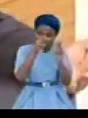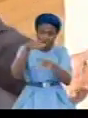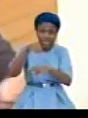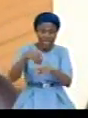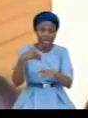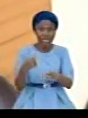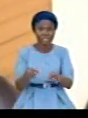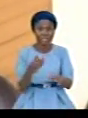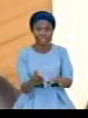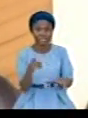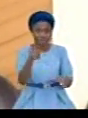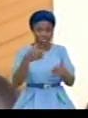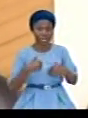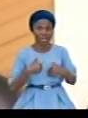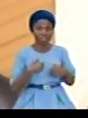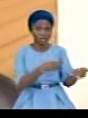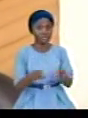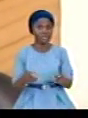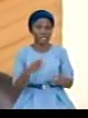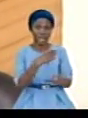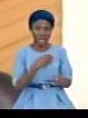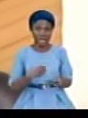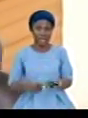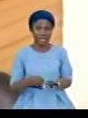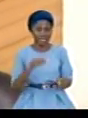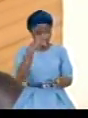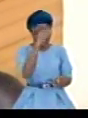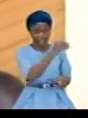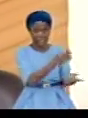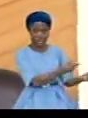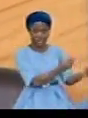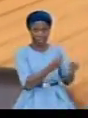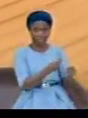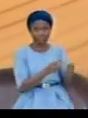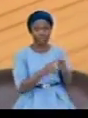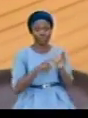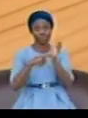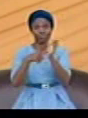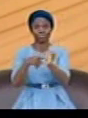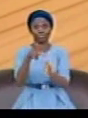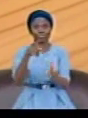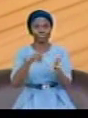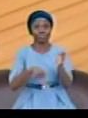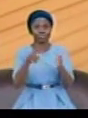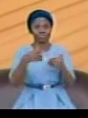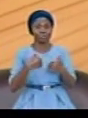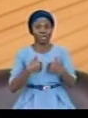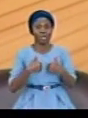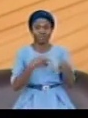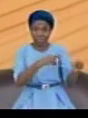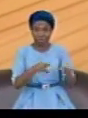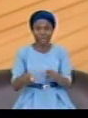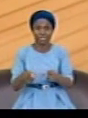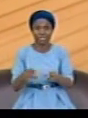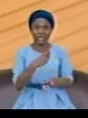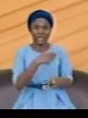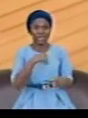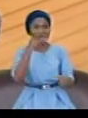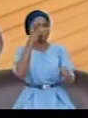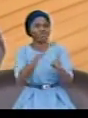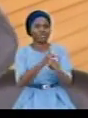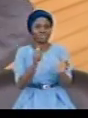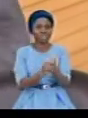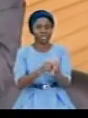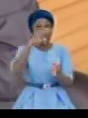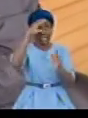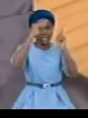to present to you what you already have. And they say, I'll give you this beautiful flower if